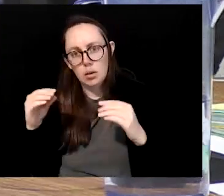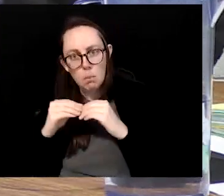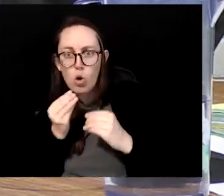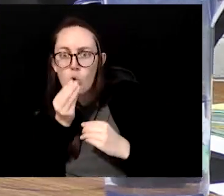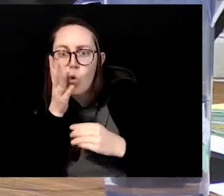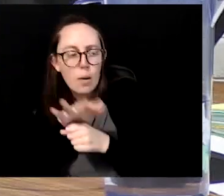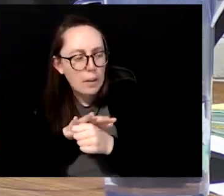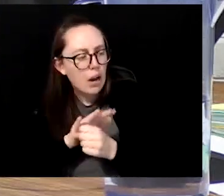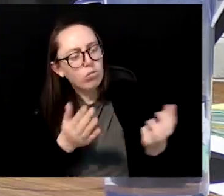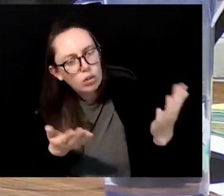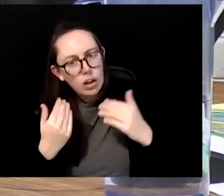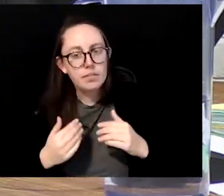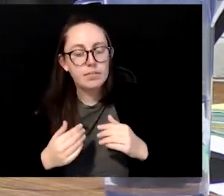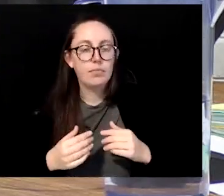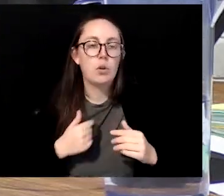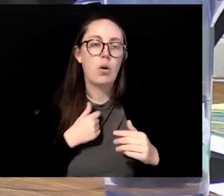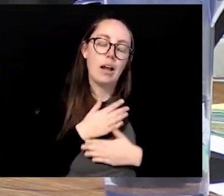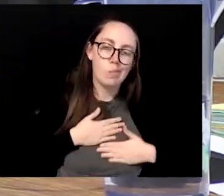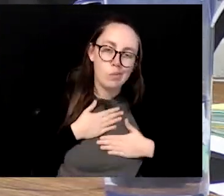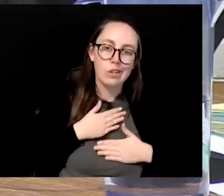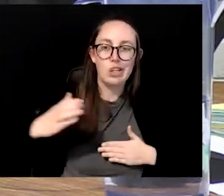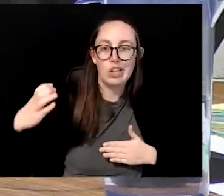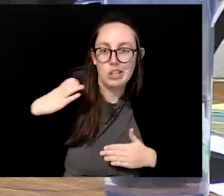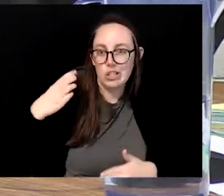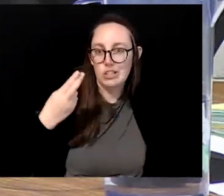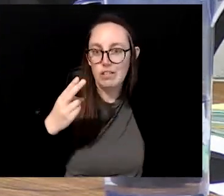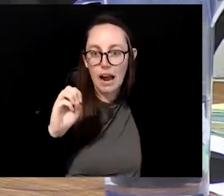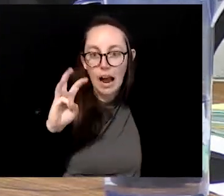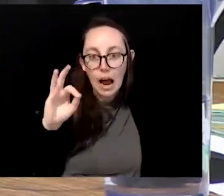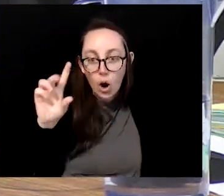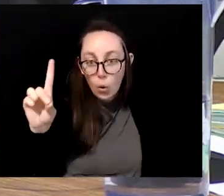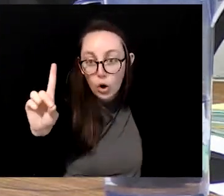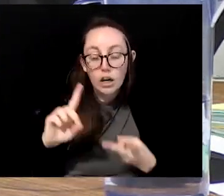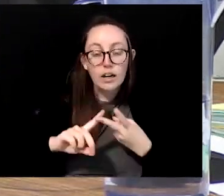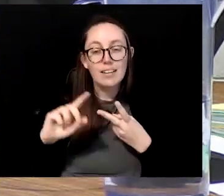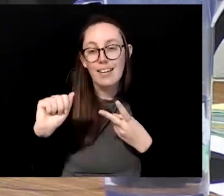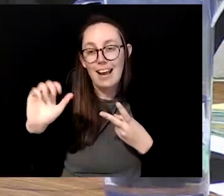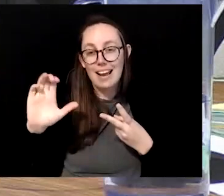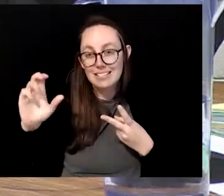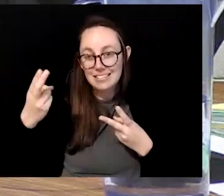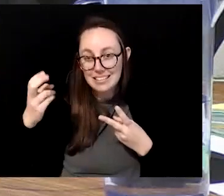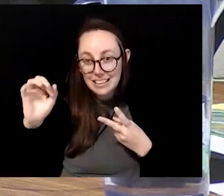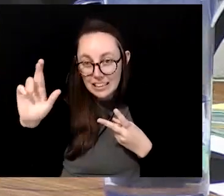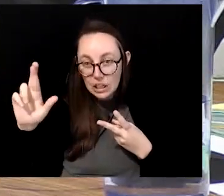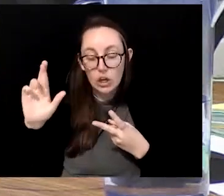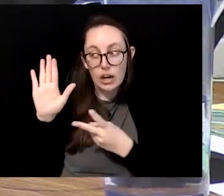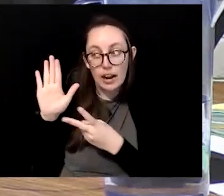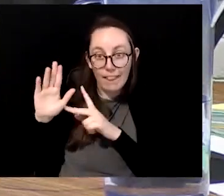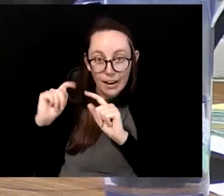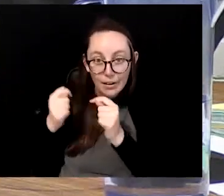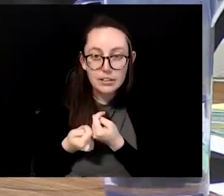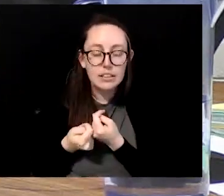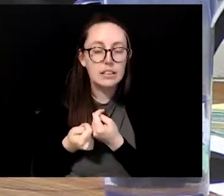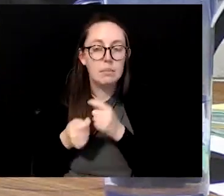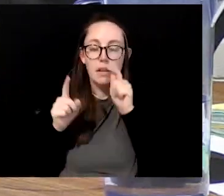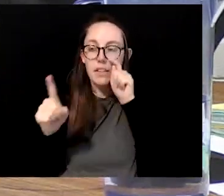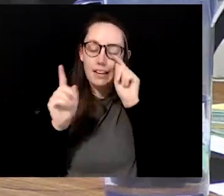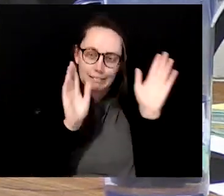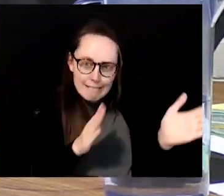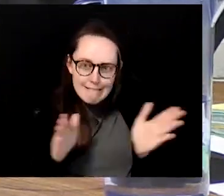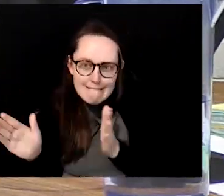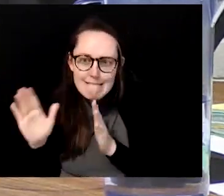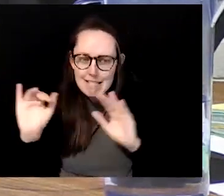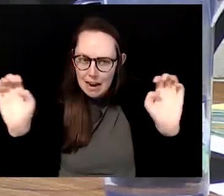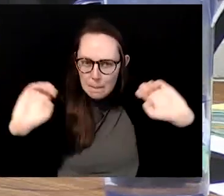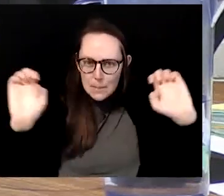uh AC care and their team for organizing everything around the emergency response and for supporting the